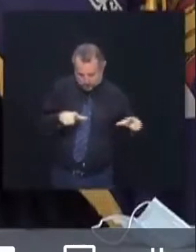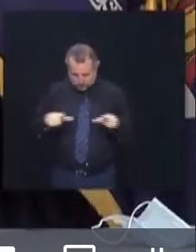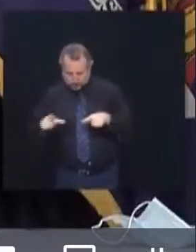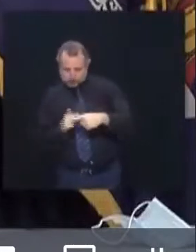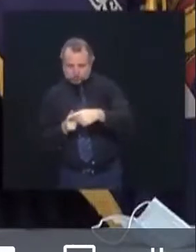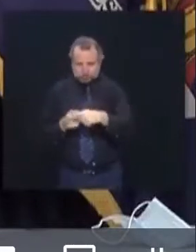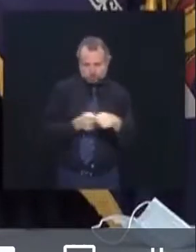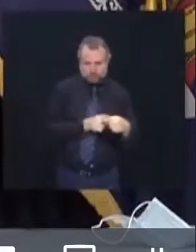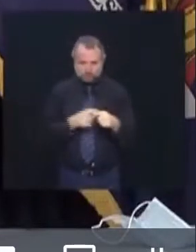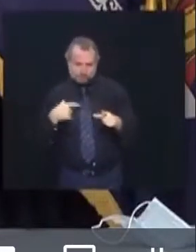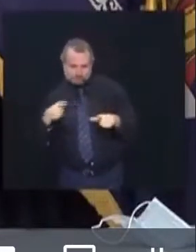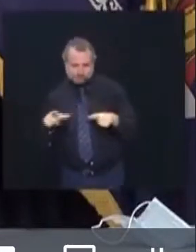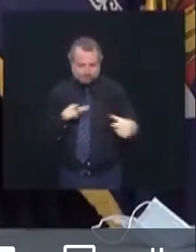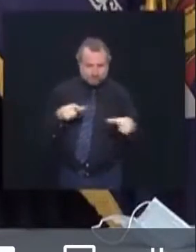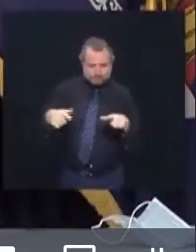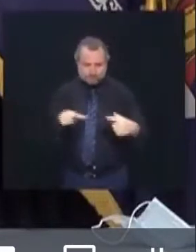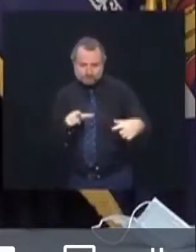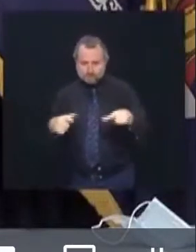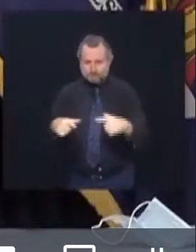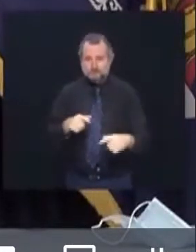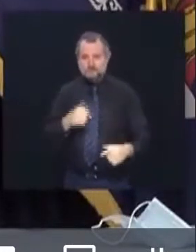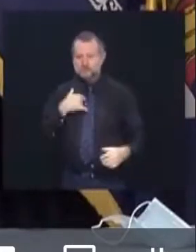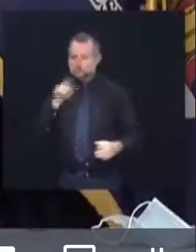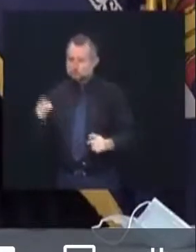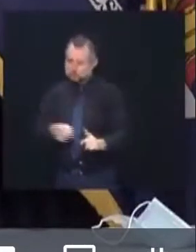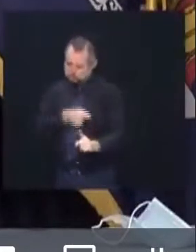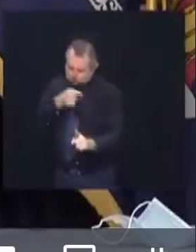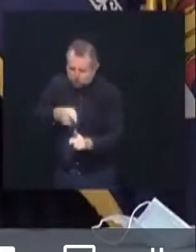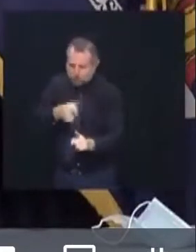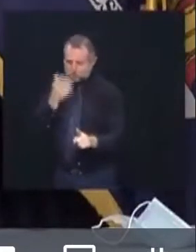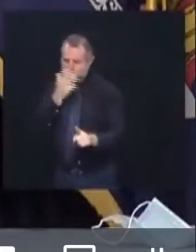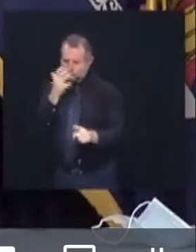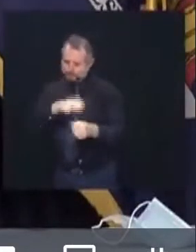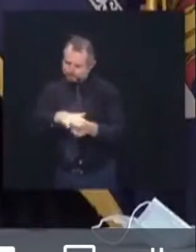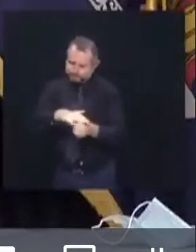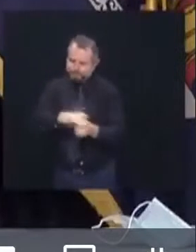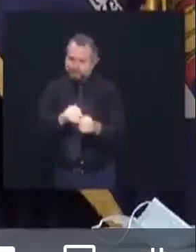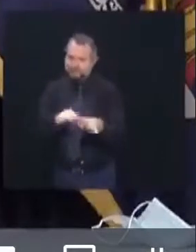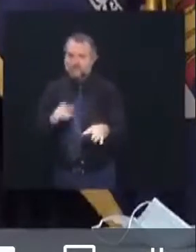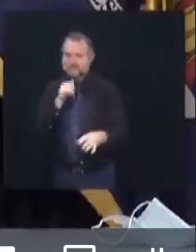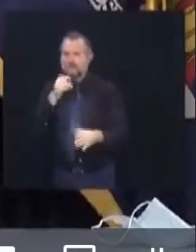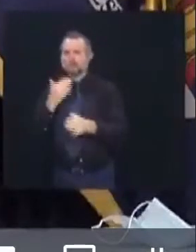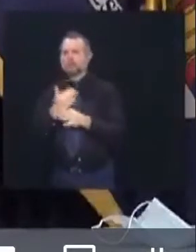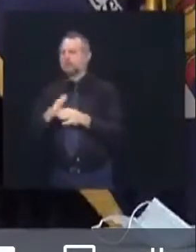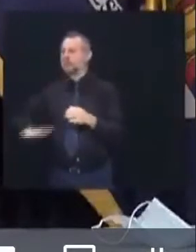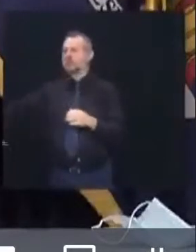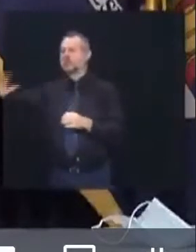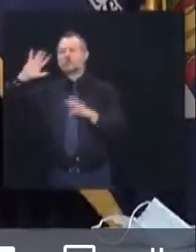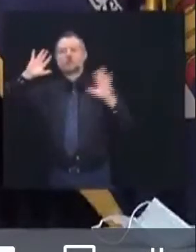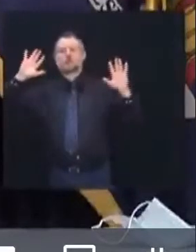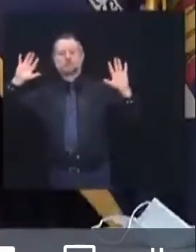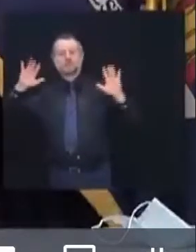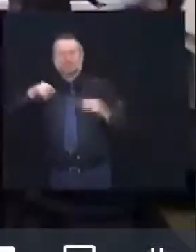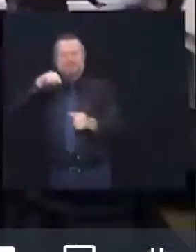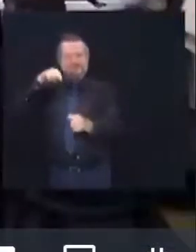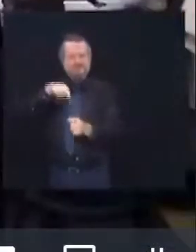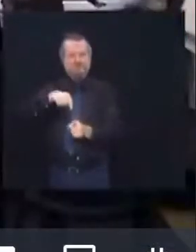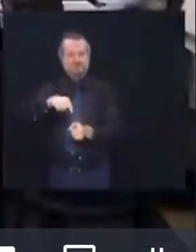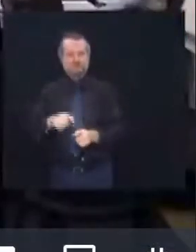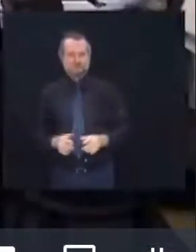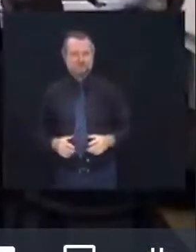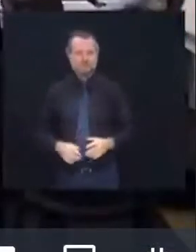bring it down within that targeted area, and you don't disrupt anyone else in the meantime. This would all be based